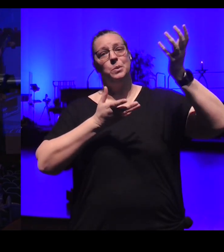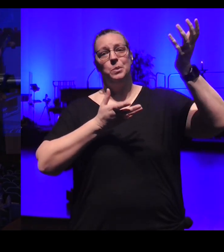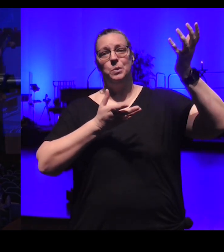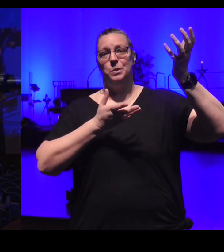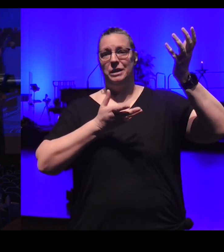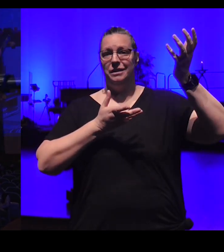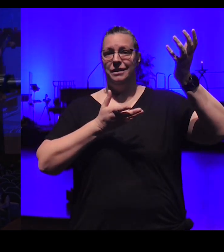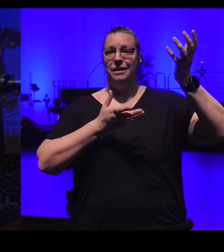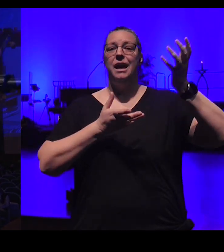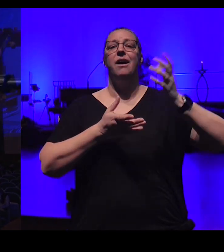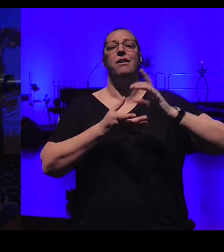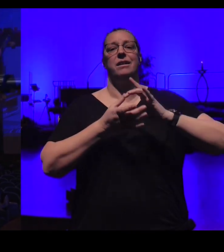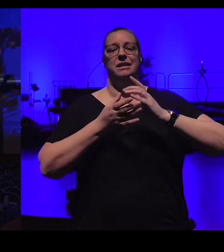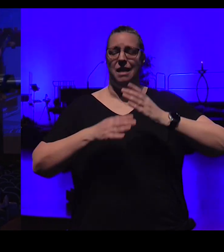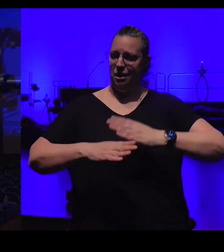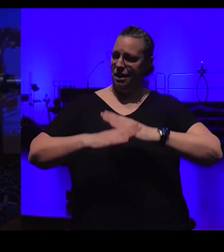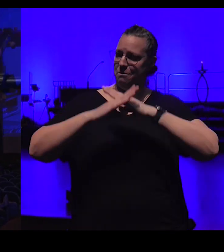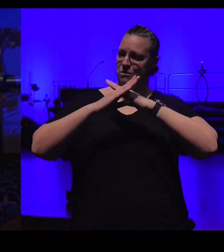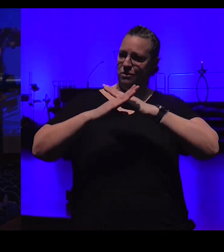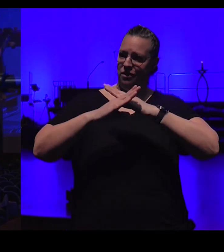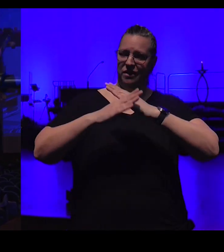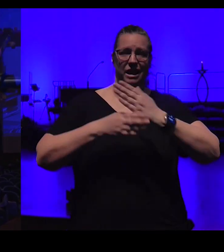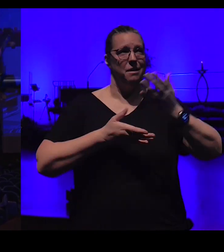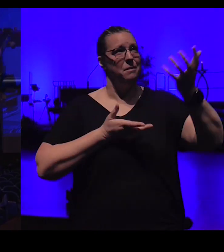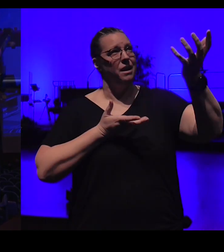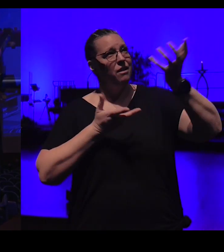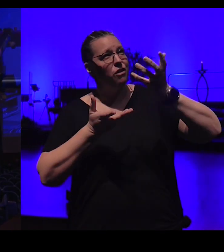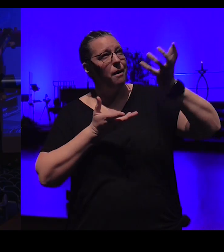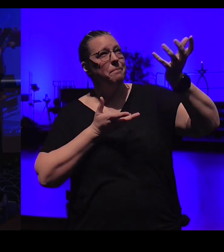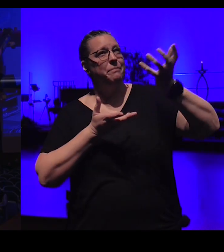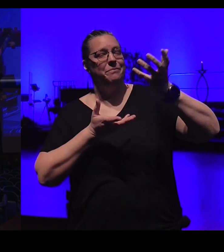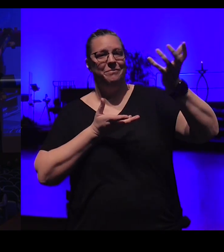you, keep me from getting to you.